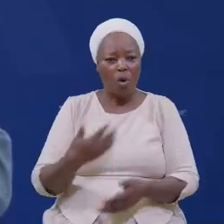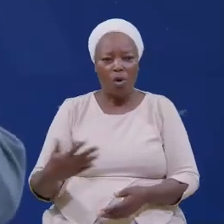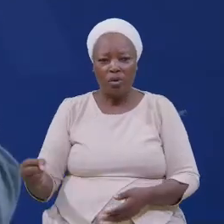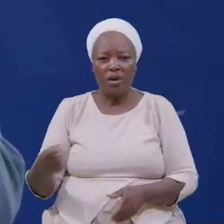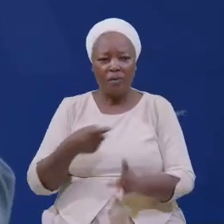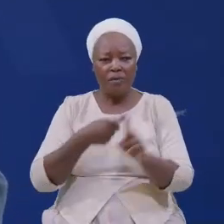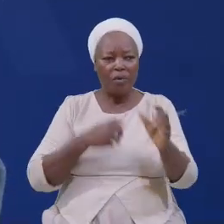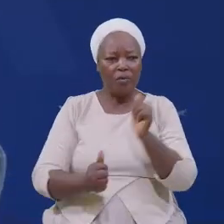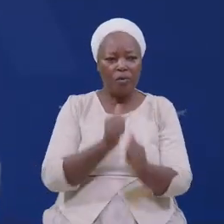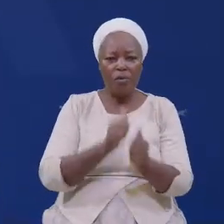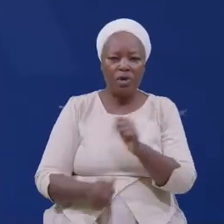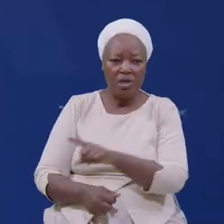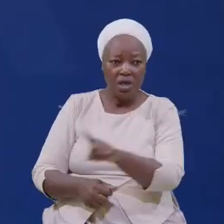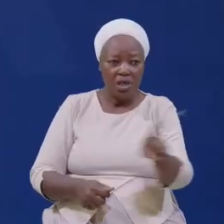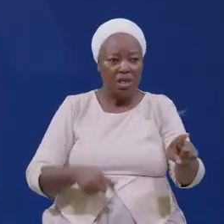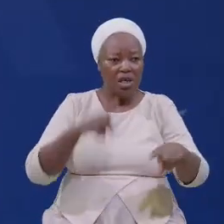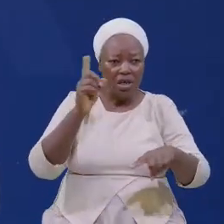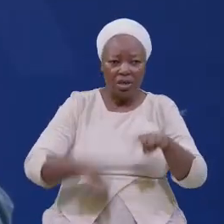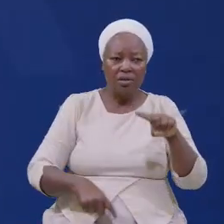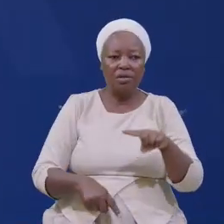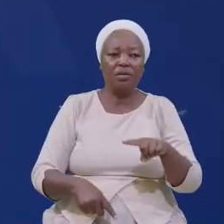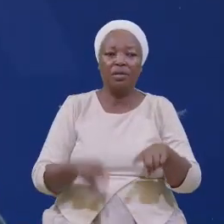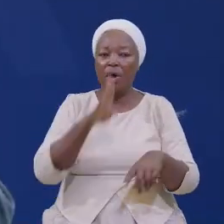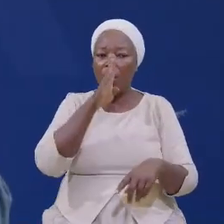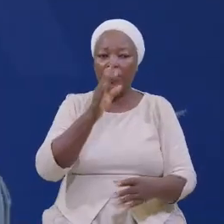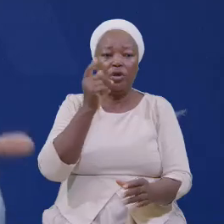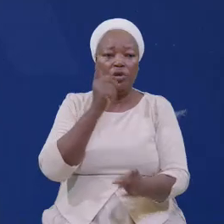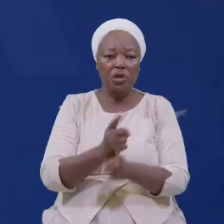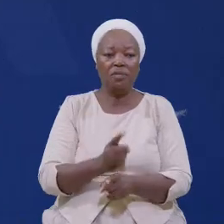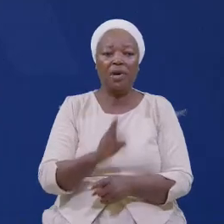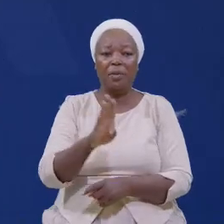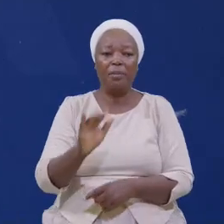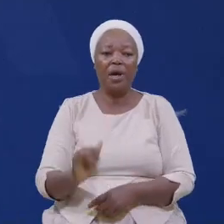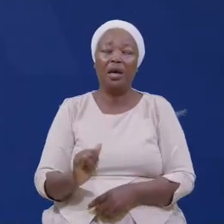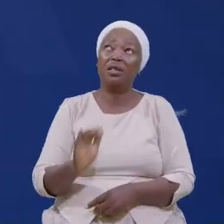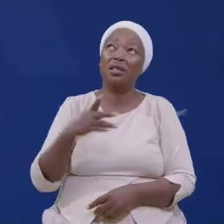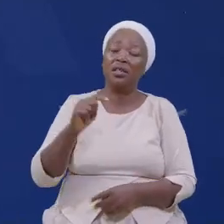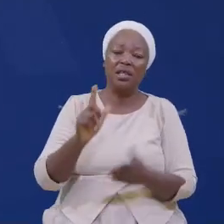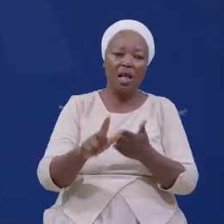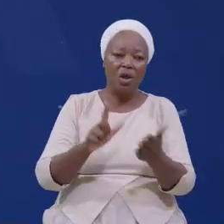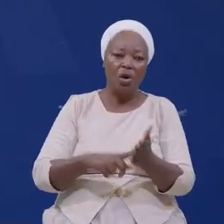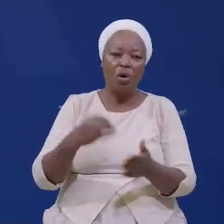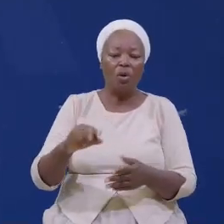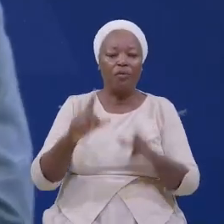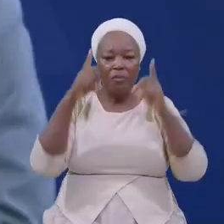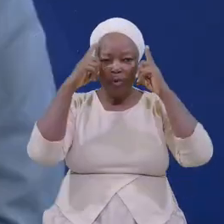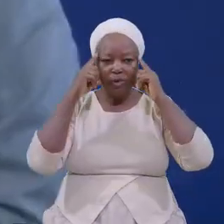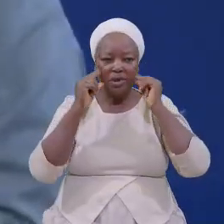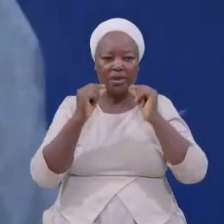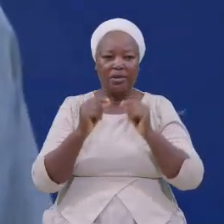which ye could not be justified by the law of Moses.